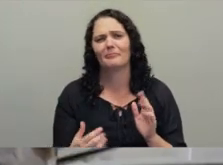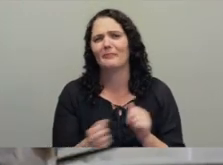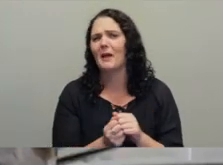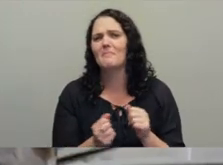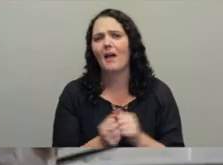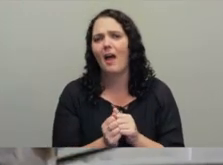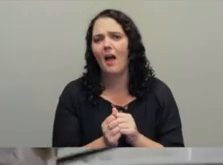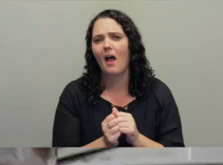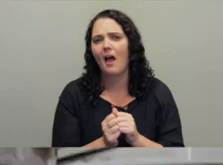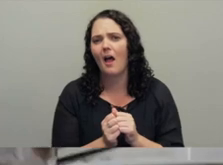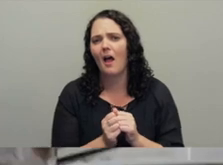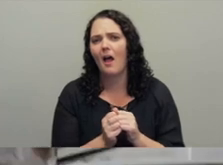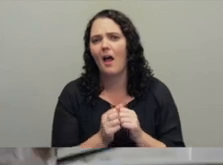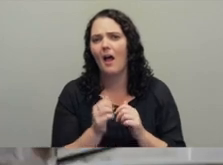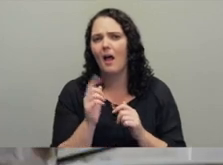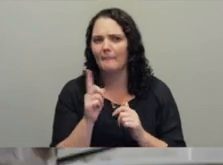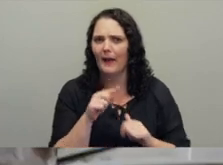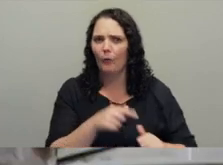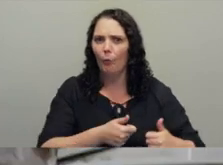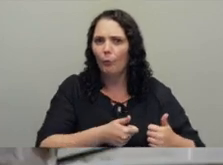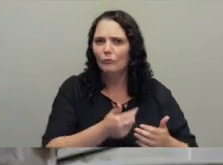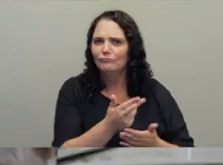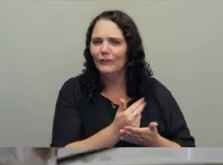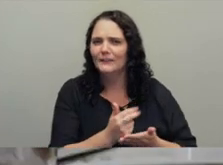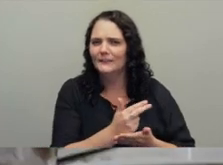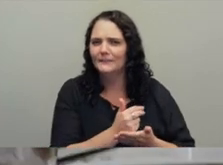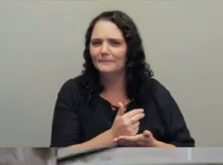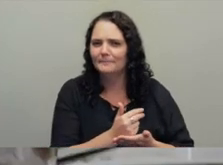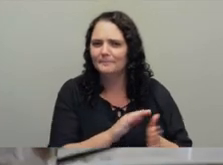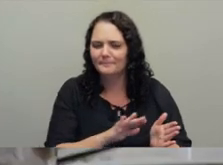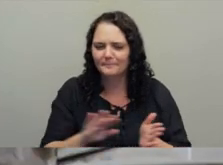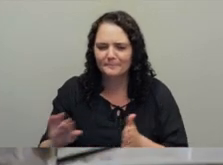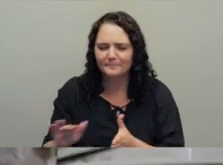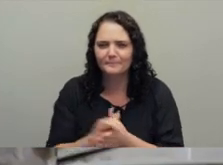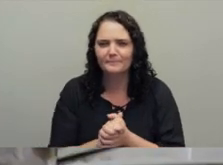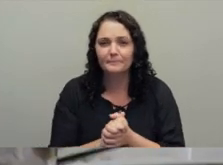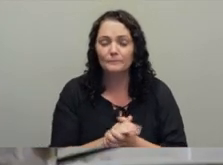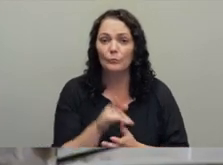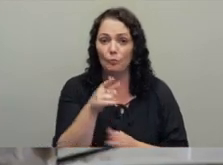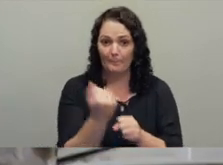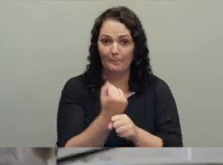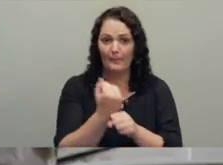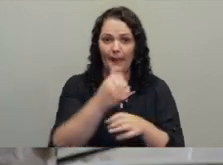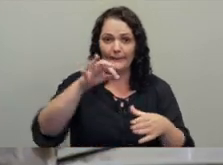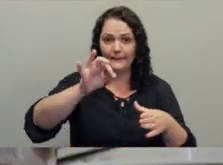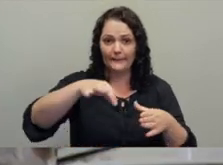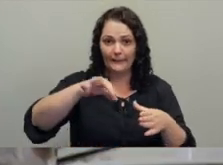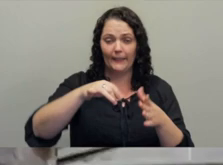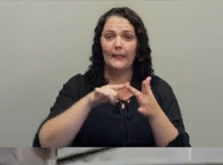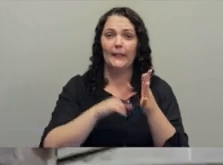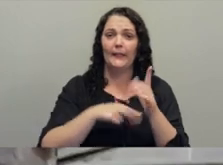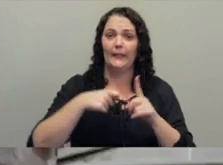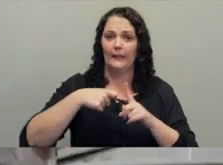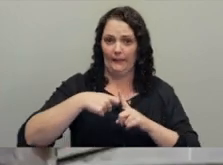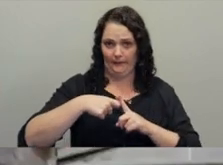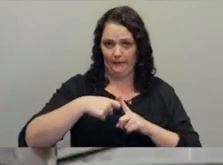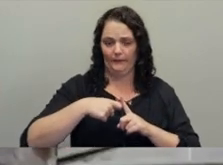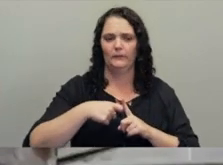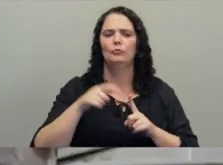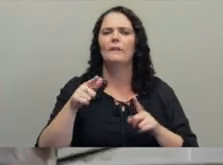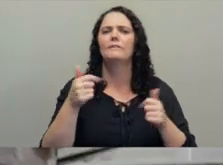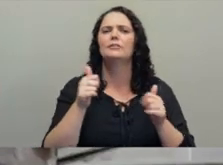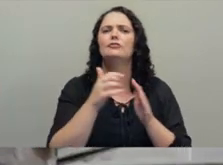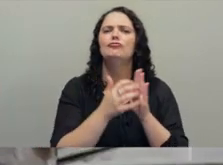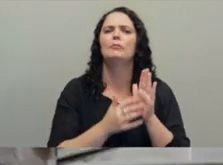drawings. So first things first, if you're going to make some tea-based ink along with me, you have the recipe online. I've